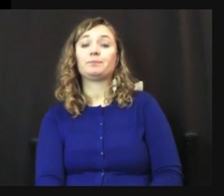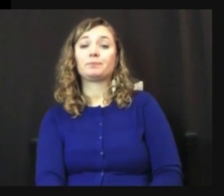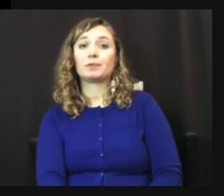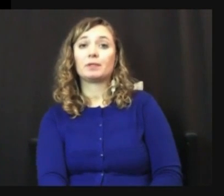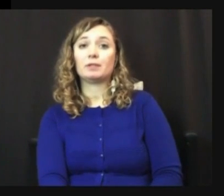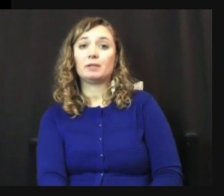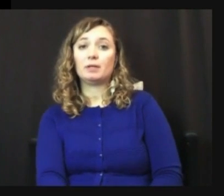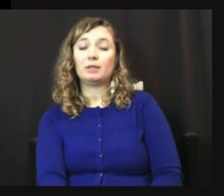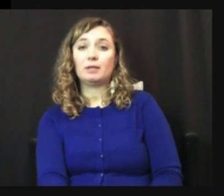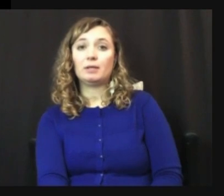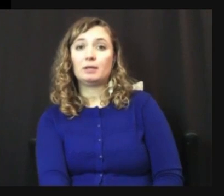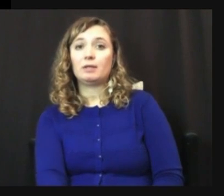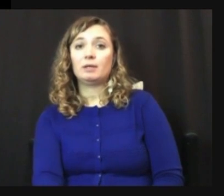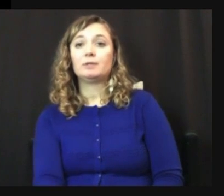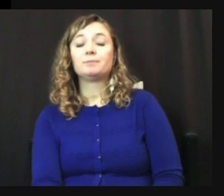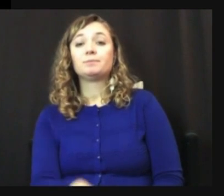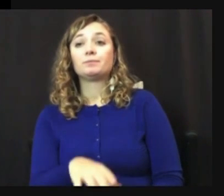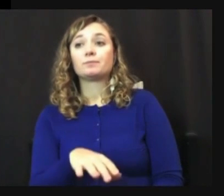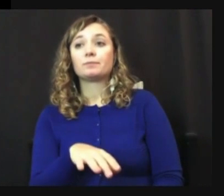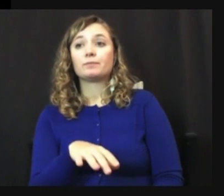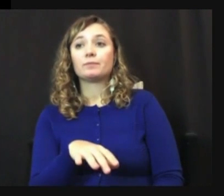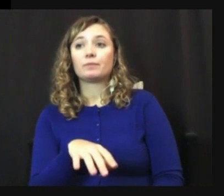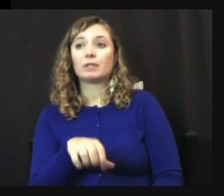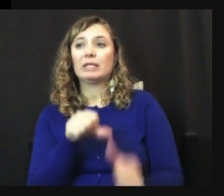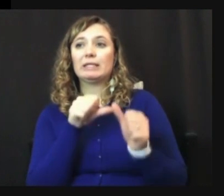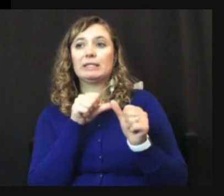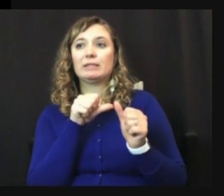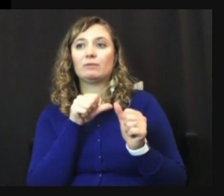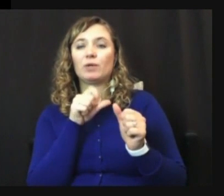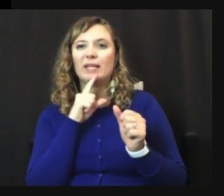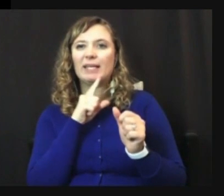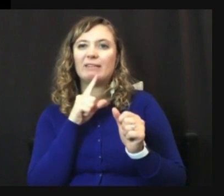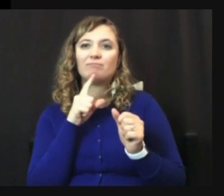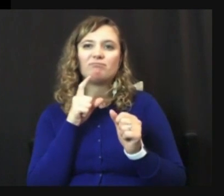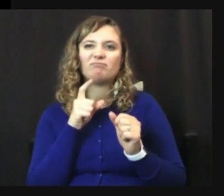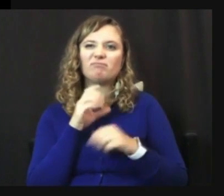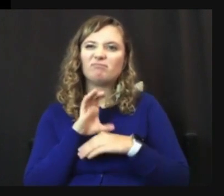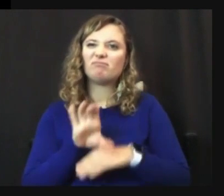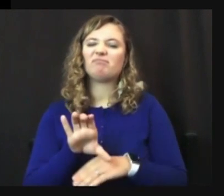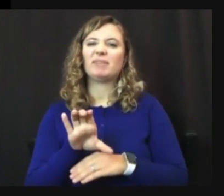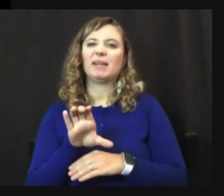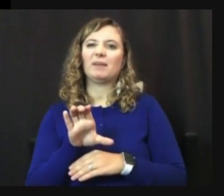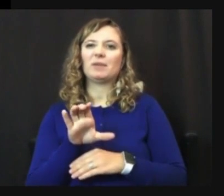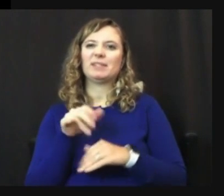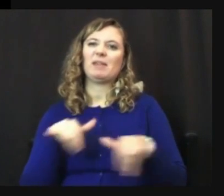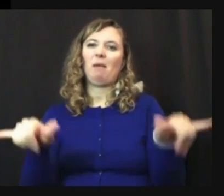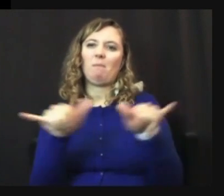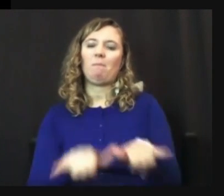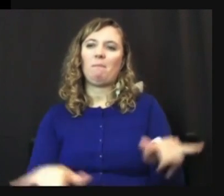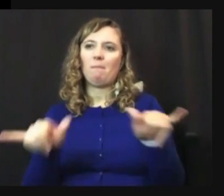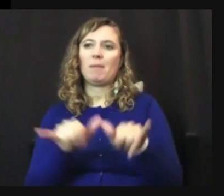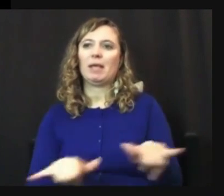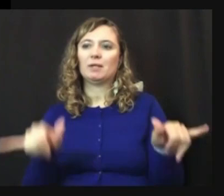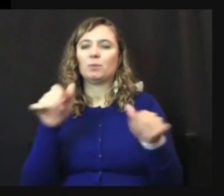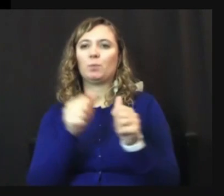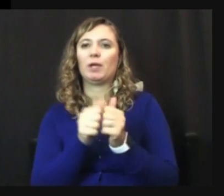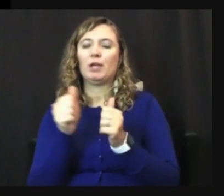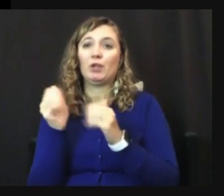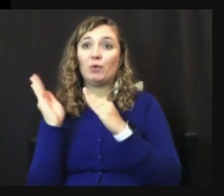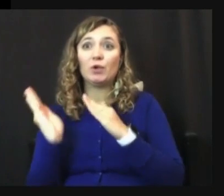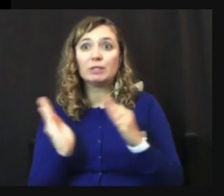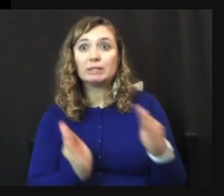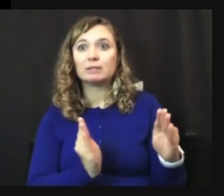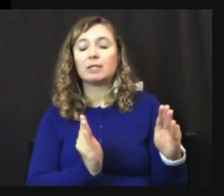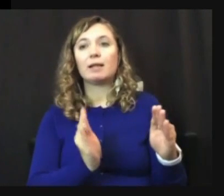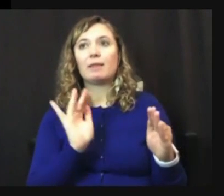Let's see, insistence on sameness, inflexible adherence to routines. Okay, this gets into another